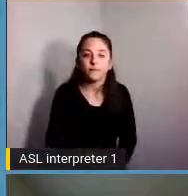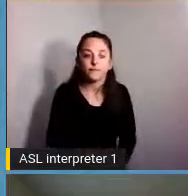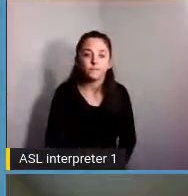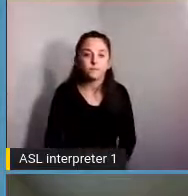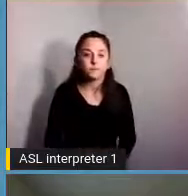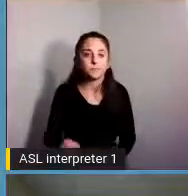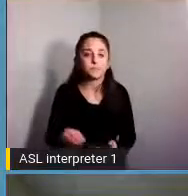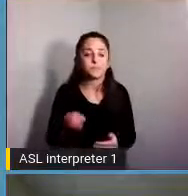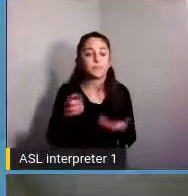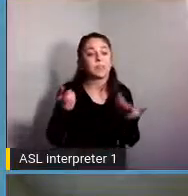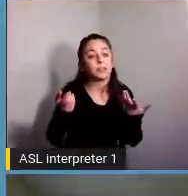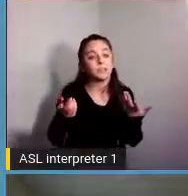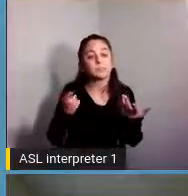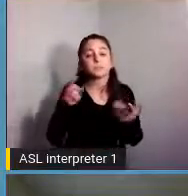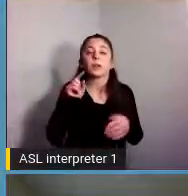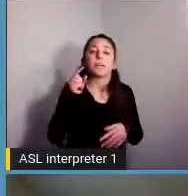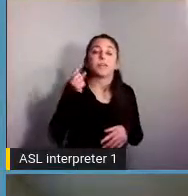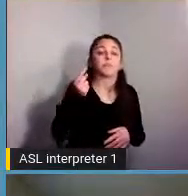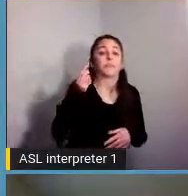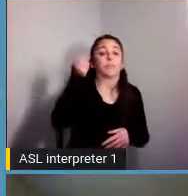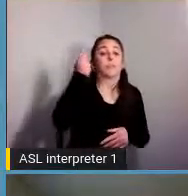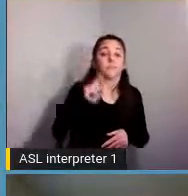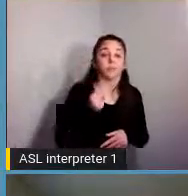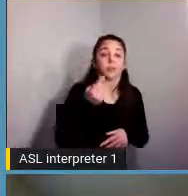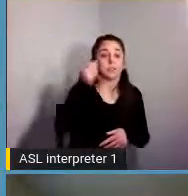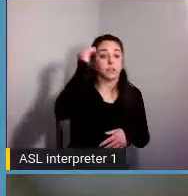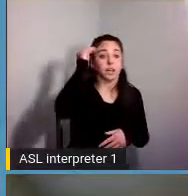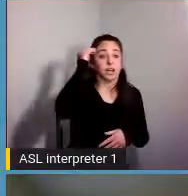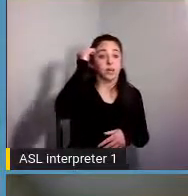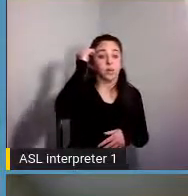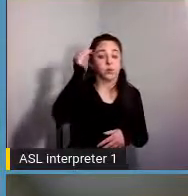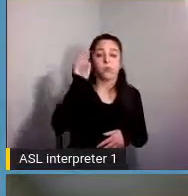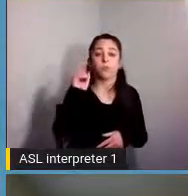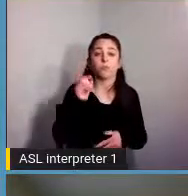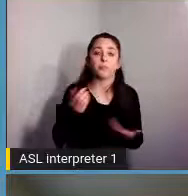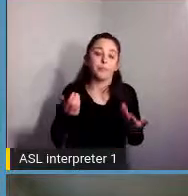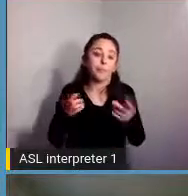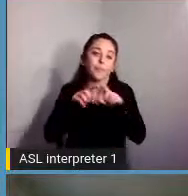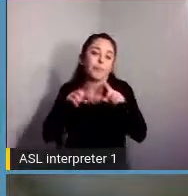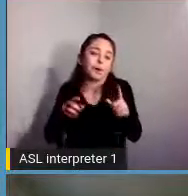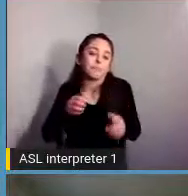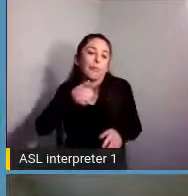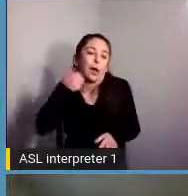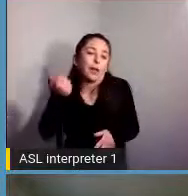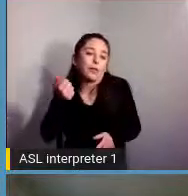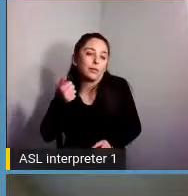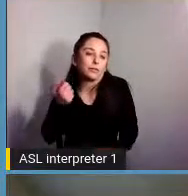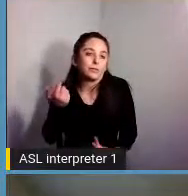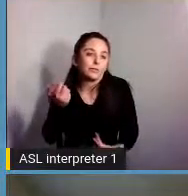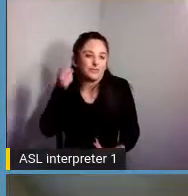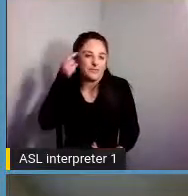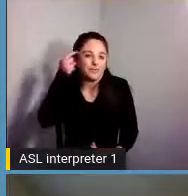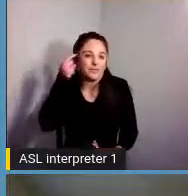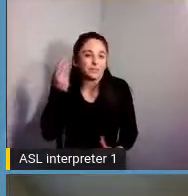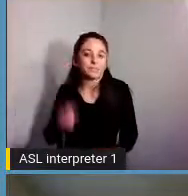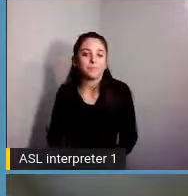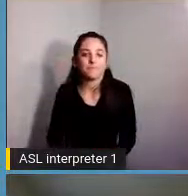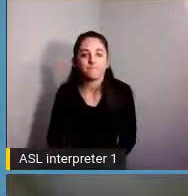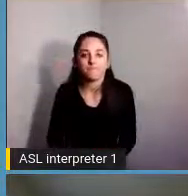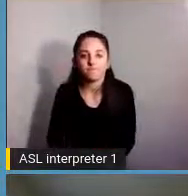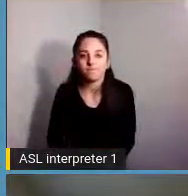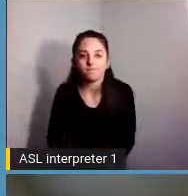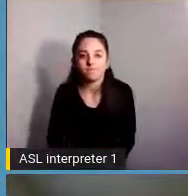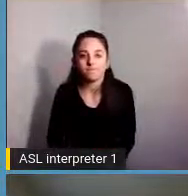it's the first of its kind, but it's an interesting example of real world objects being brought into